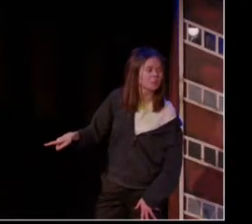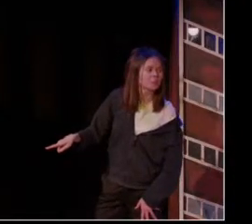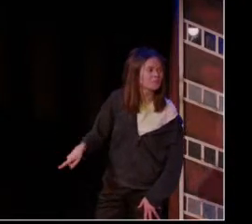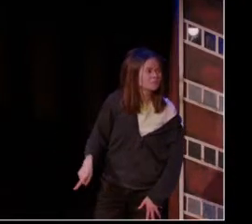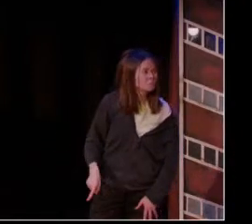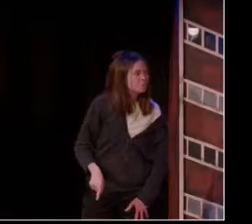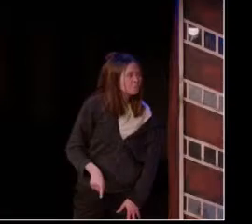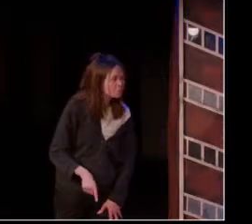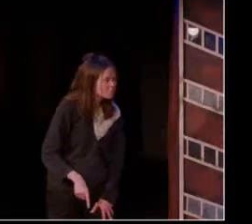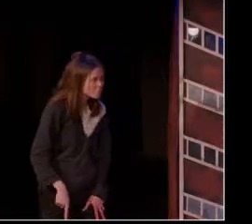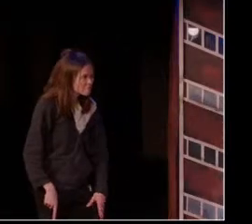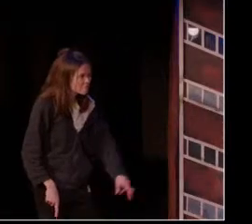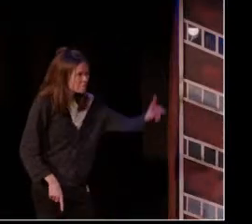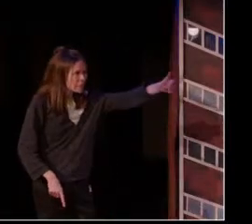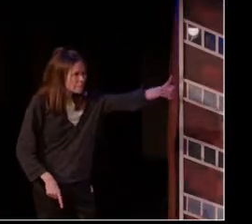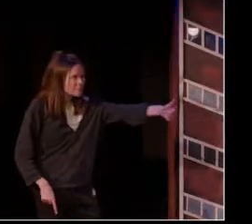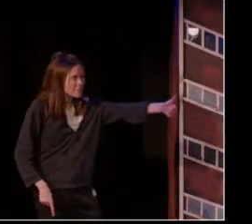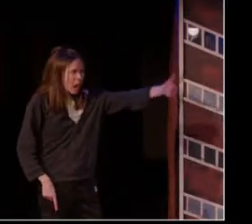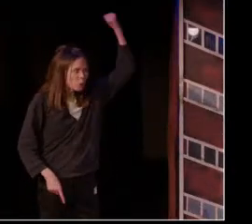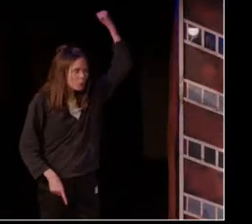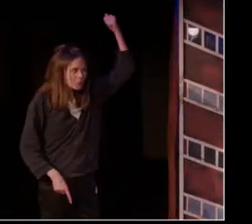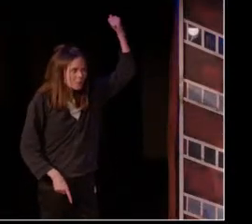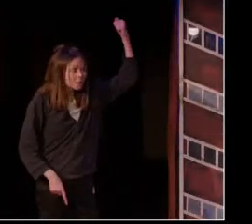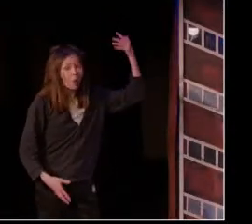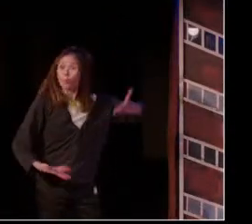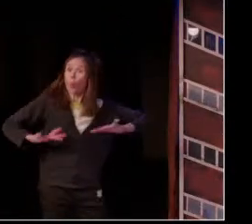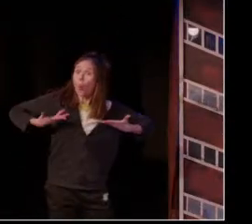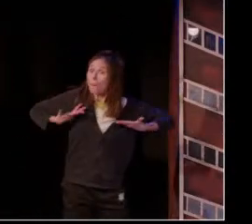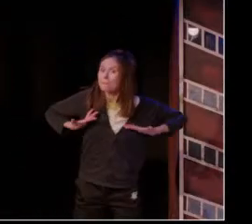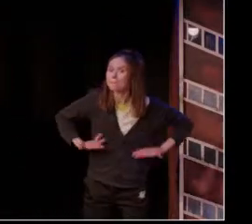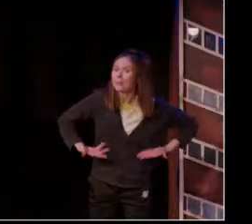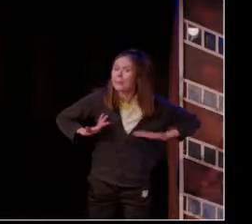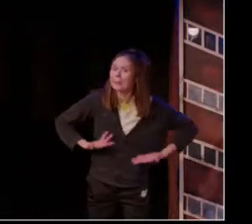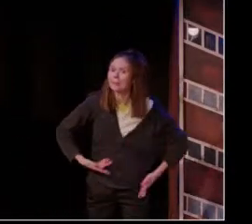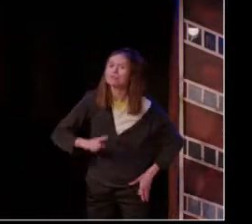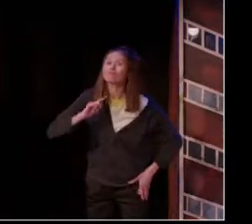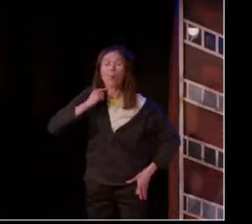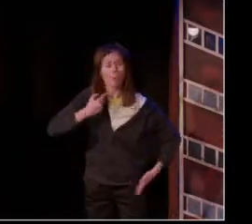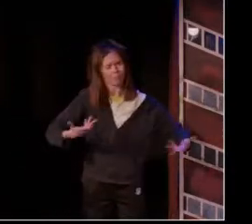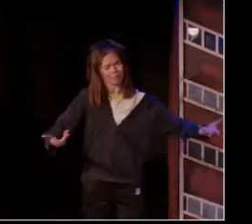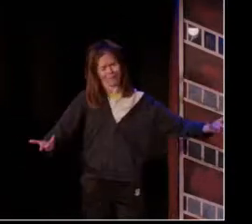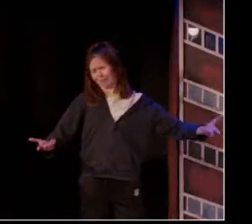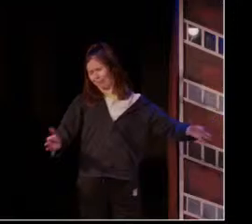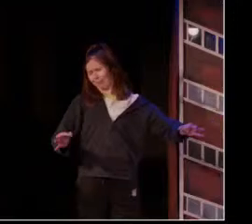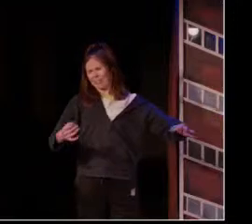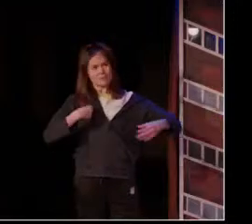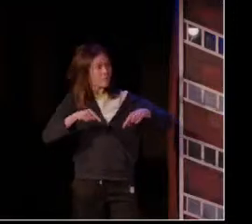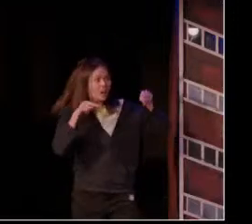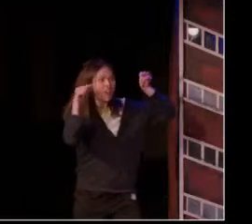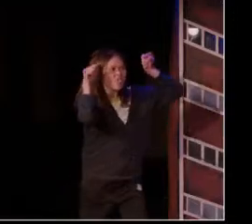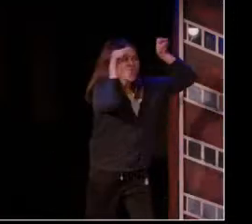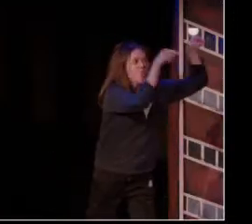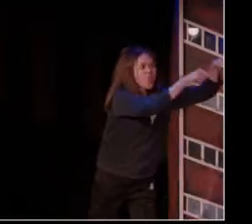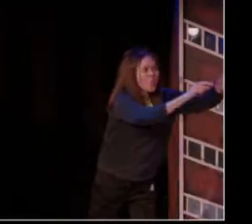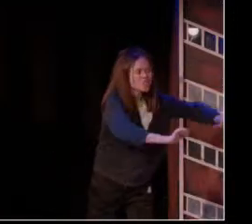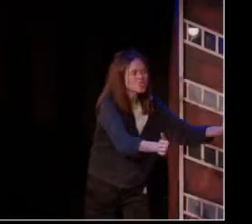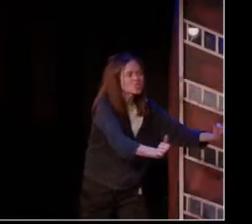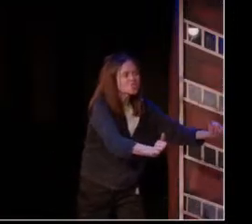Out of my chamber with her! If I were a tyrant, where were her life? She would not call me one if she didn't know me